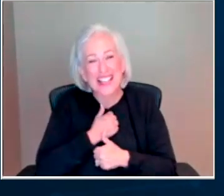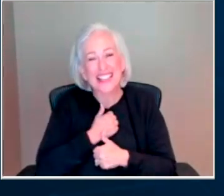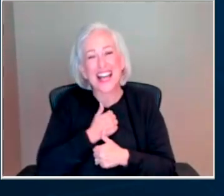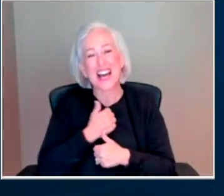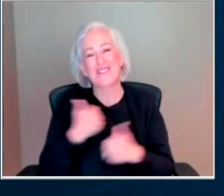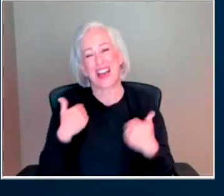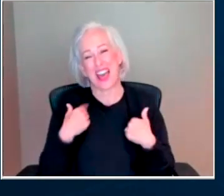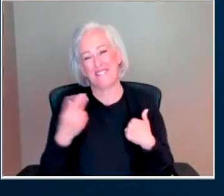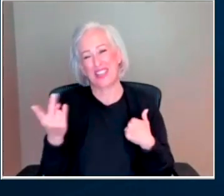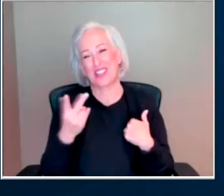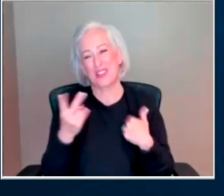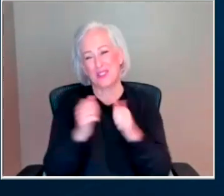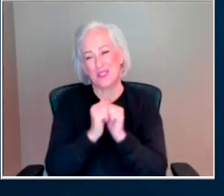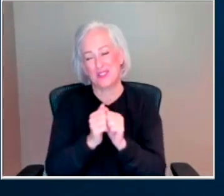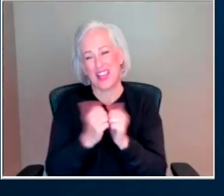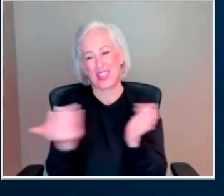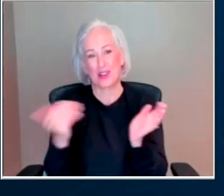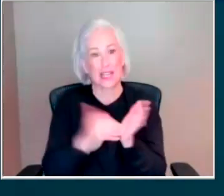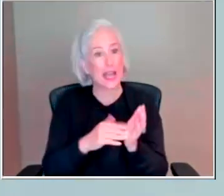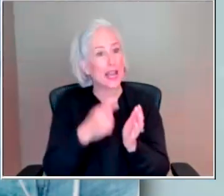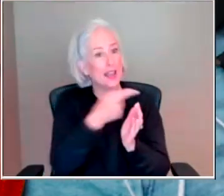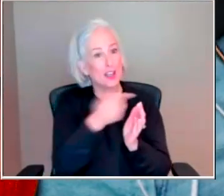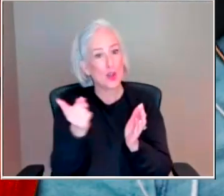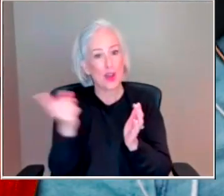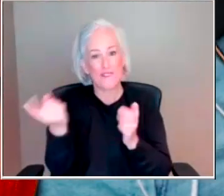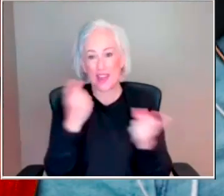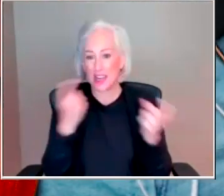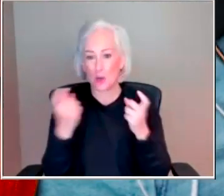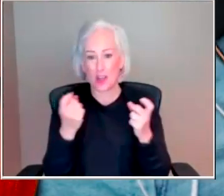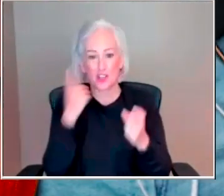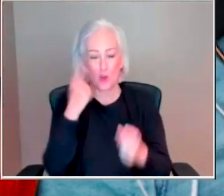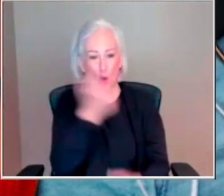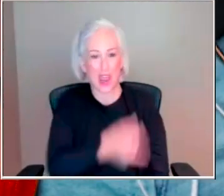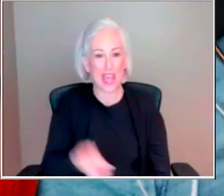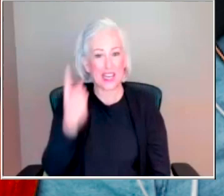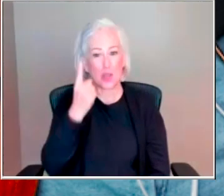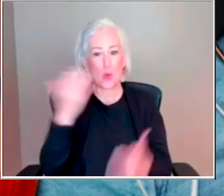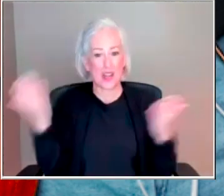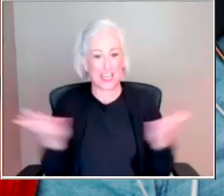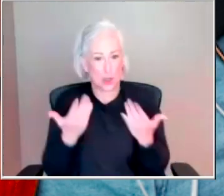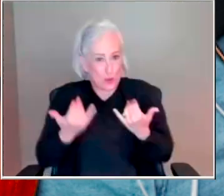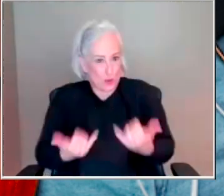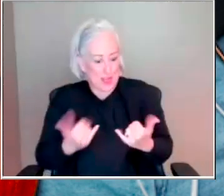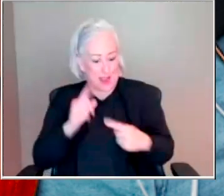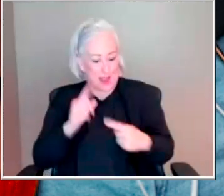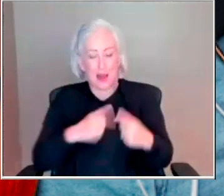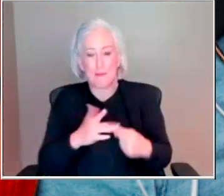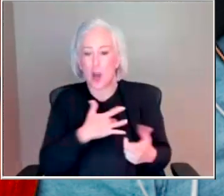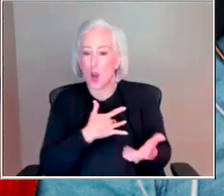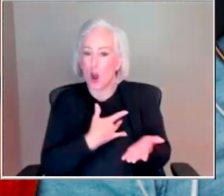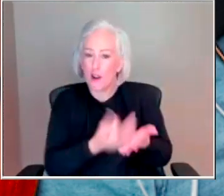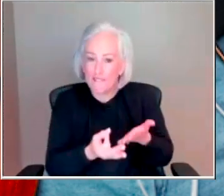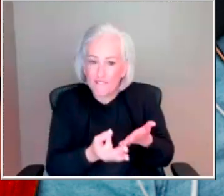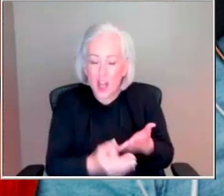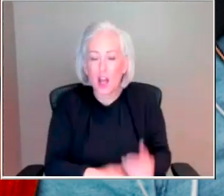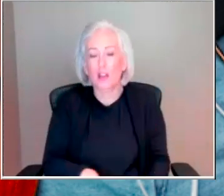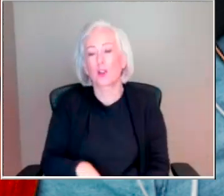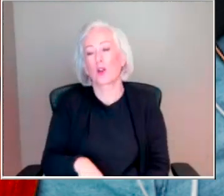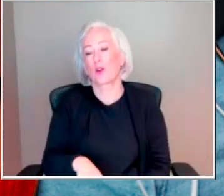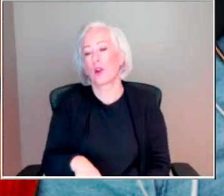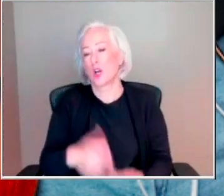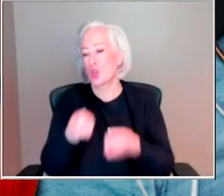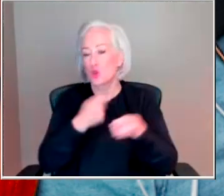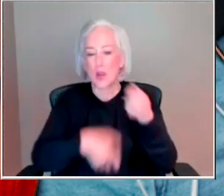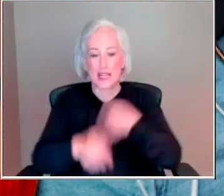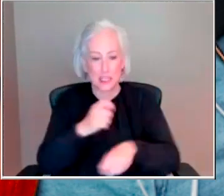you all back together again. If you have any questions for anyone on our panel today about heart failure, transplants. You can use the